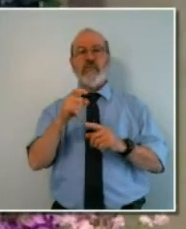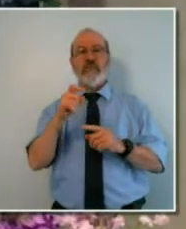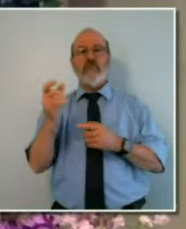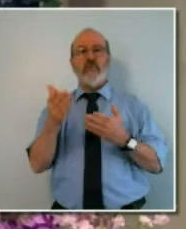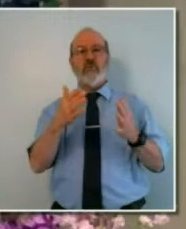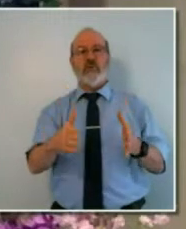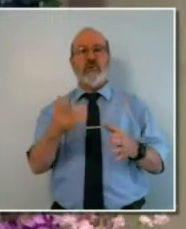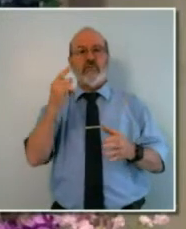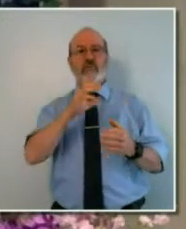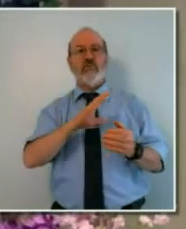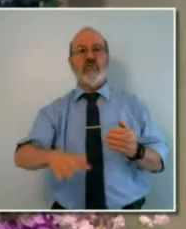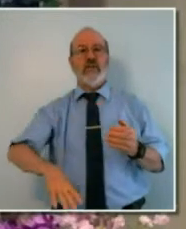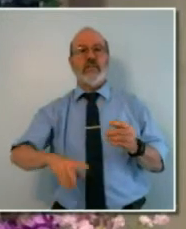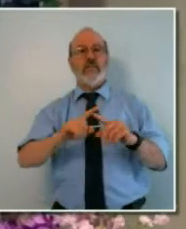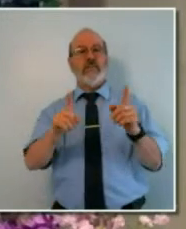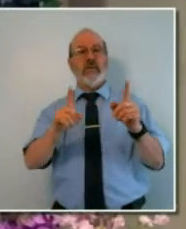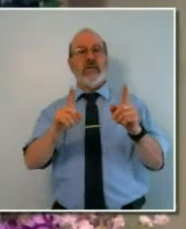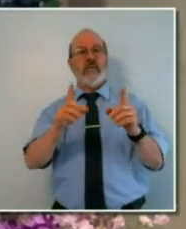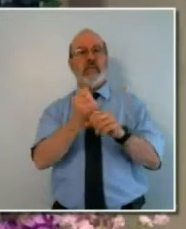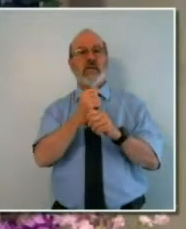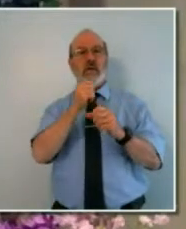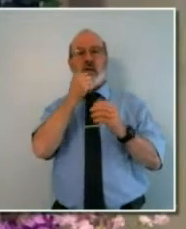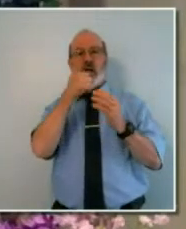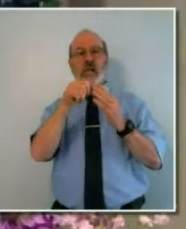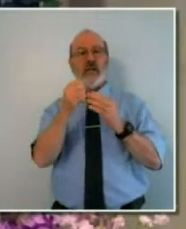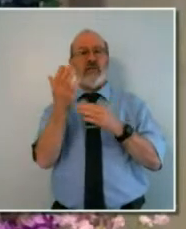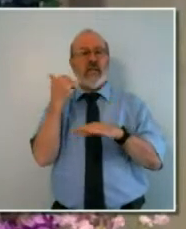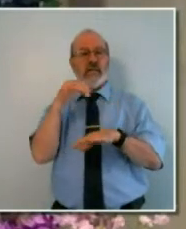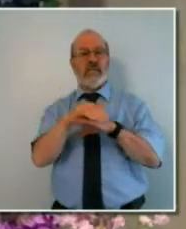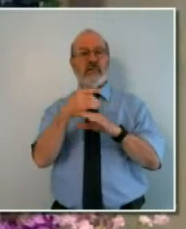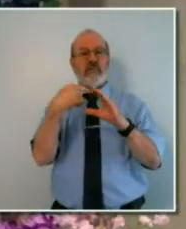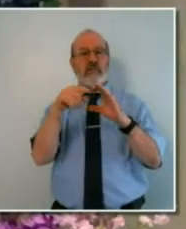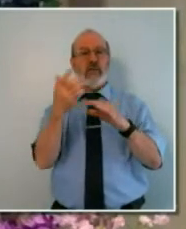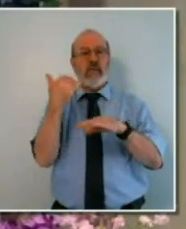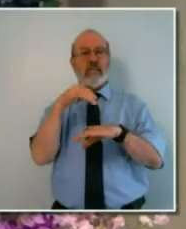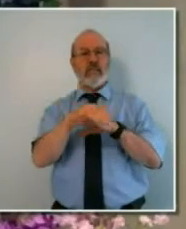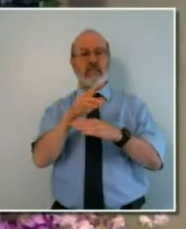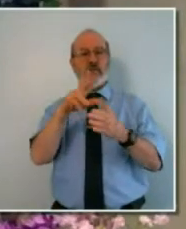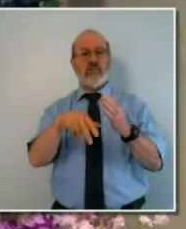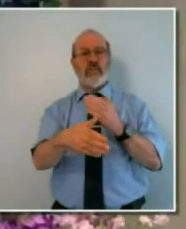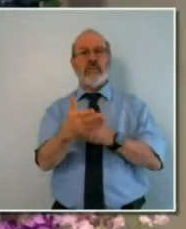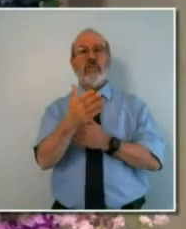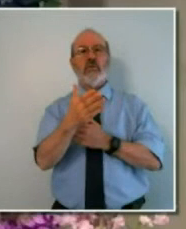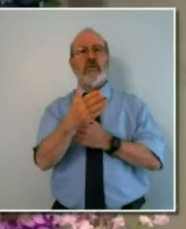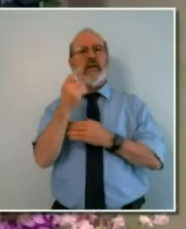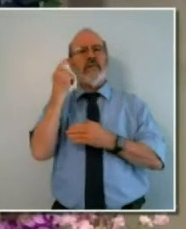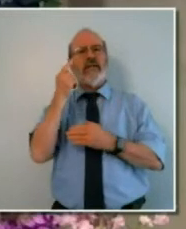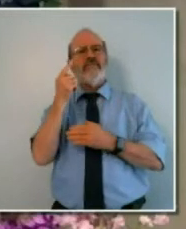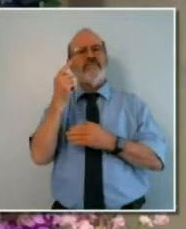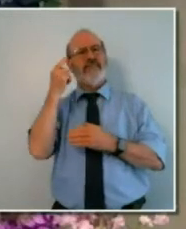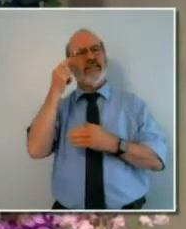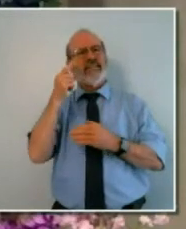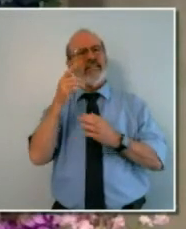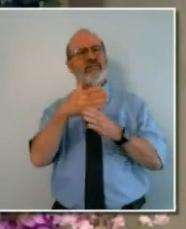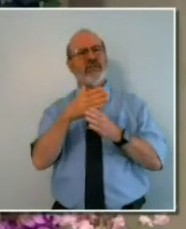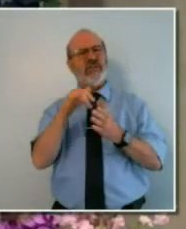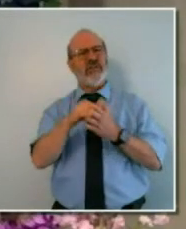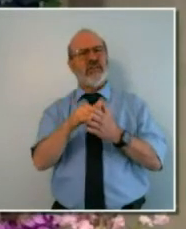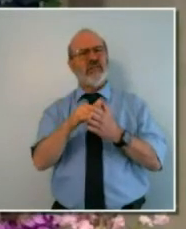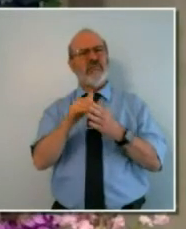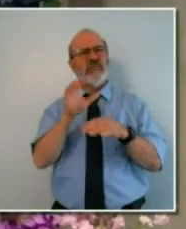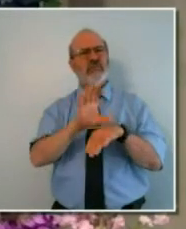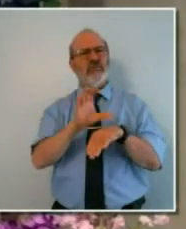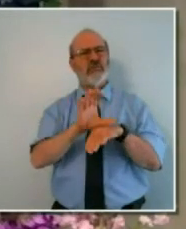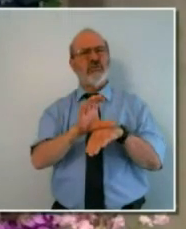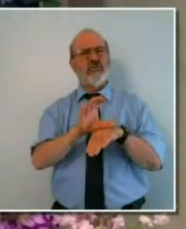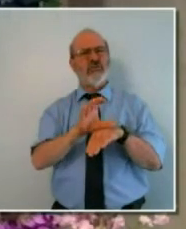received a letter last night, or an email last night, read this morning, and I thought, I think I will share that with the church instead of a